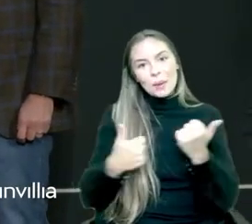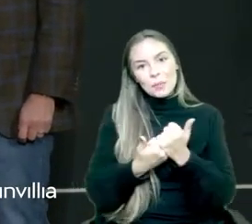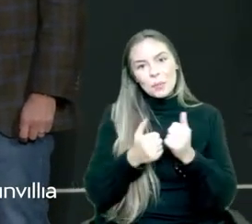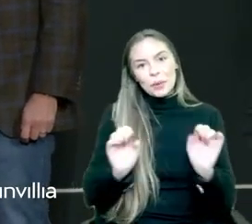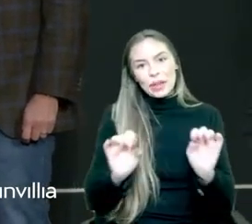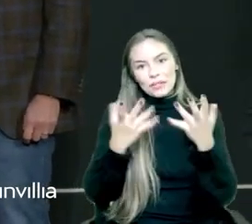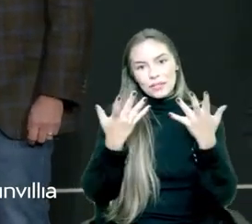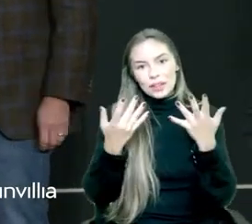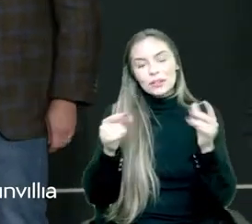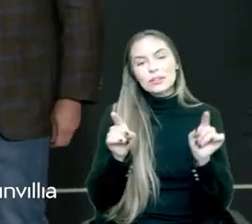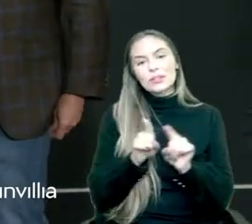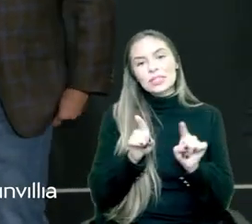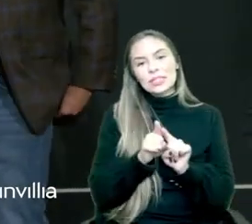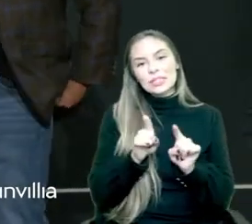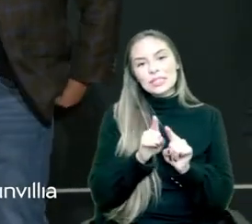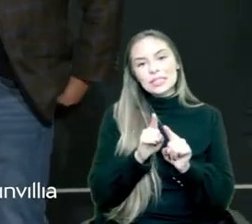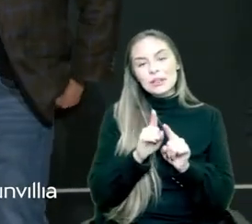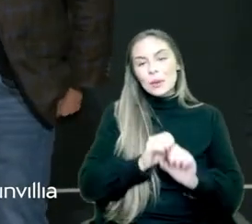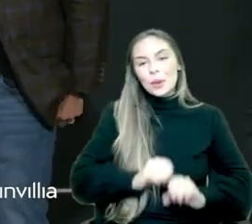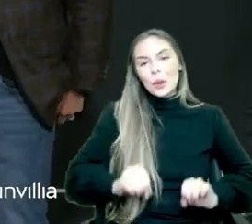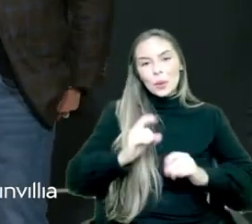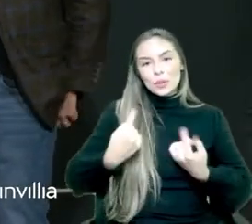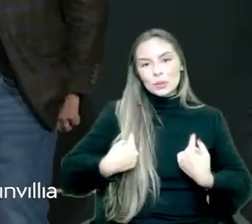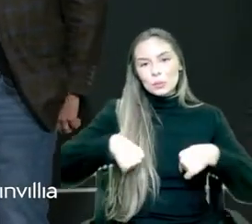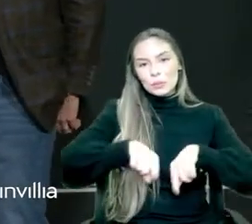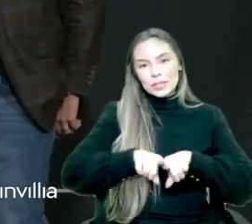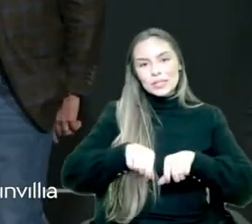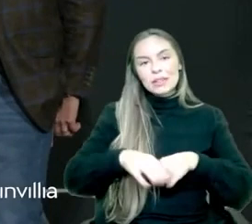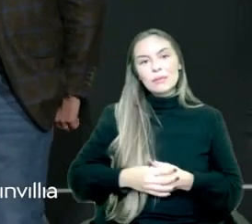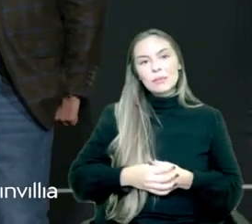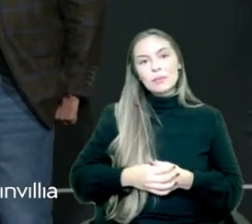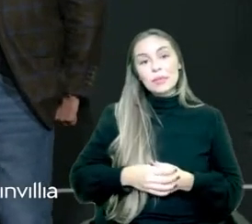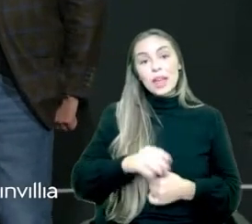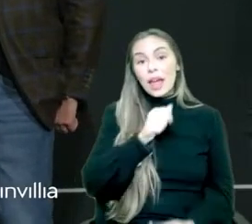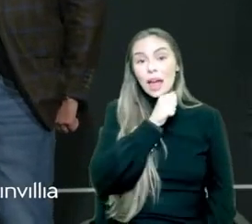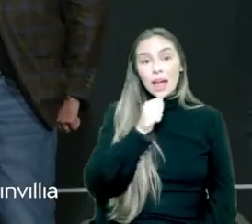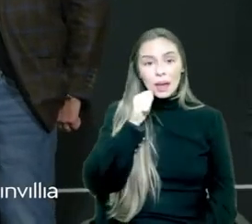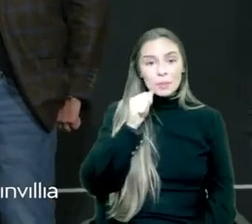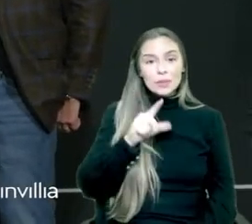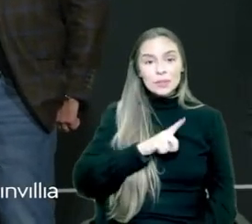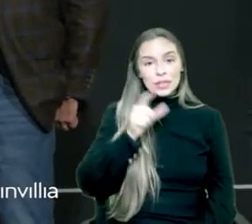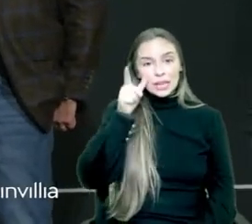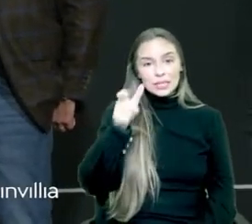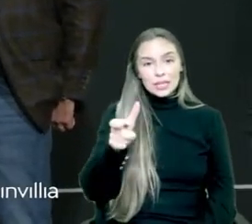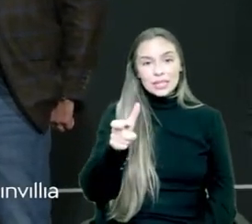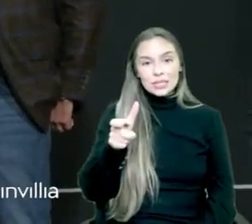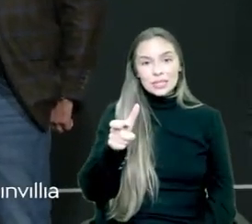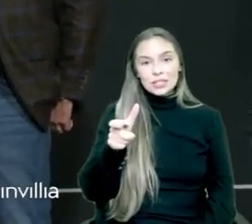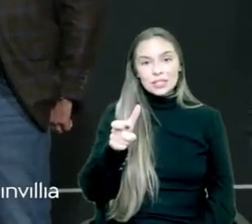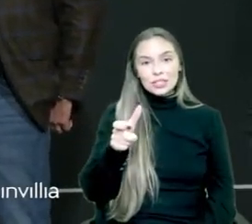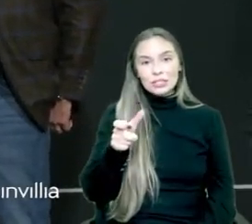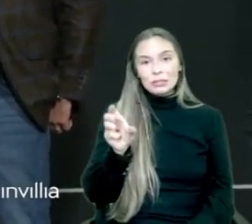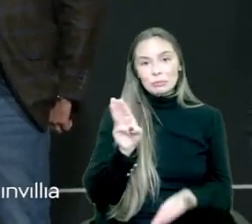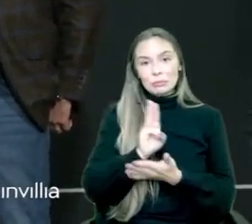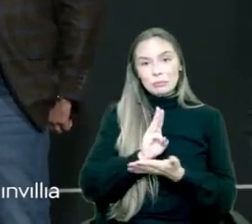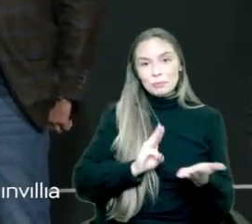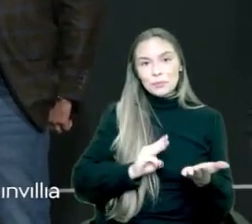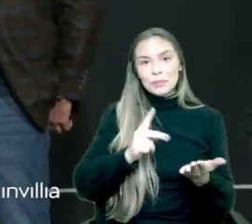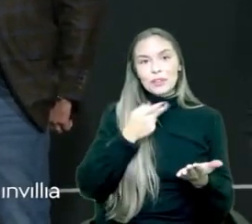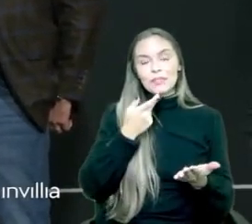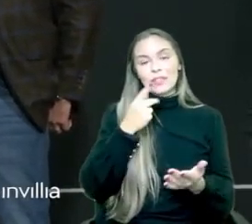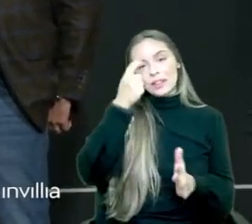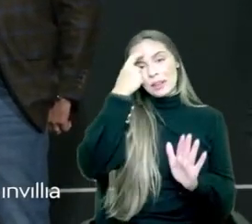great partner. You know, Amazon has an interesting approach when it comes to AI models.